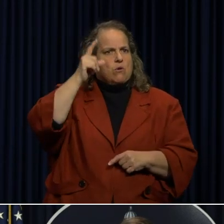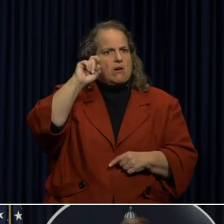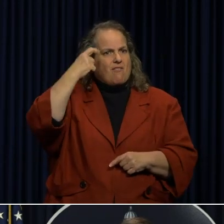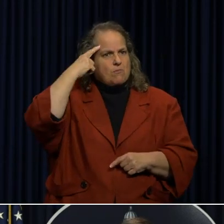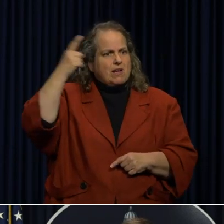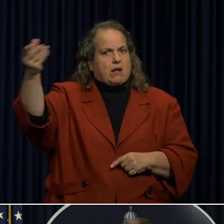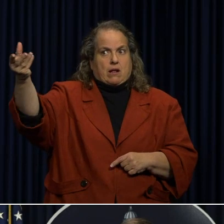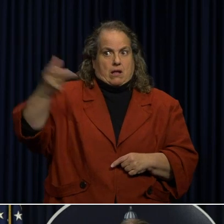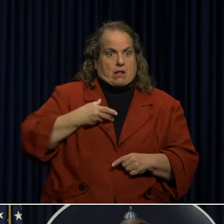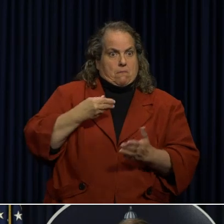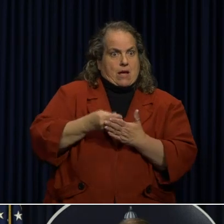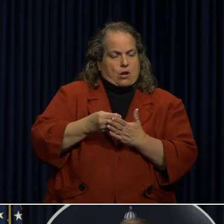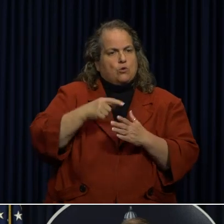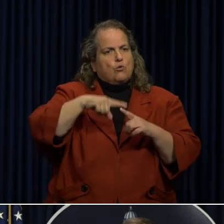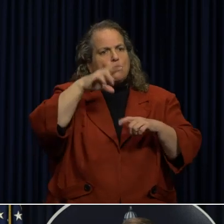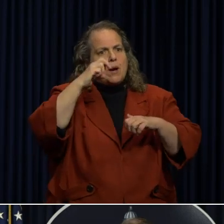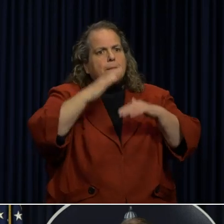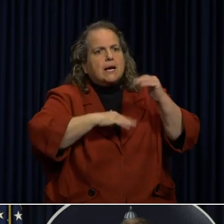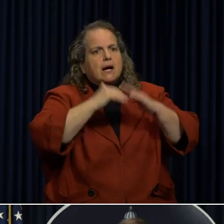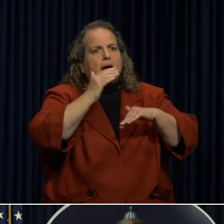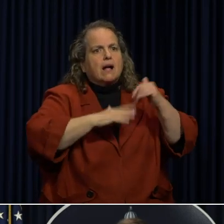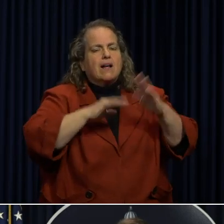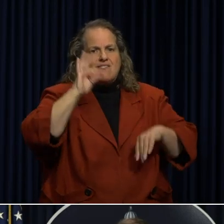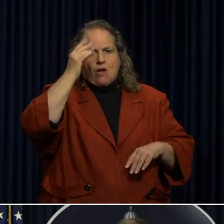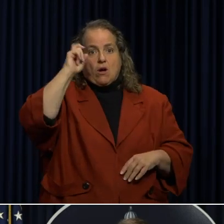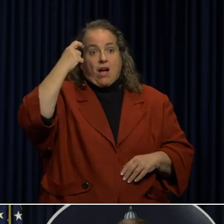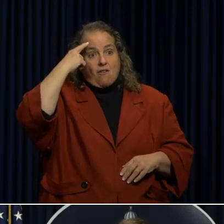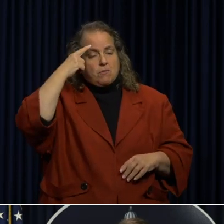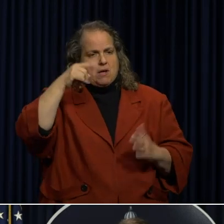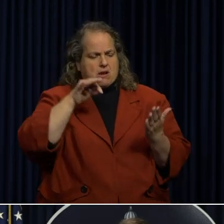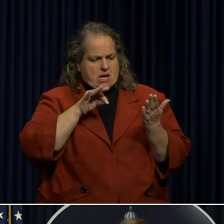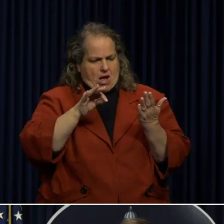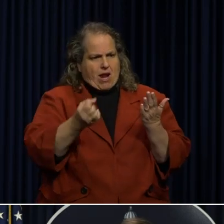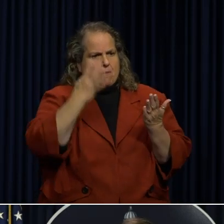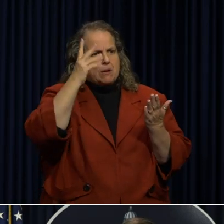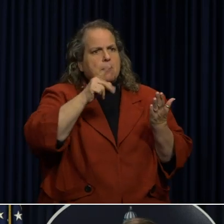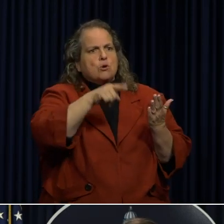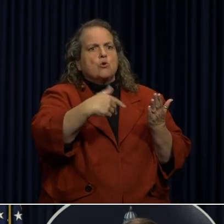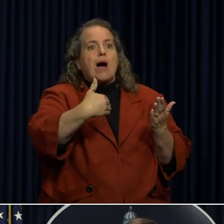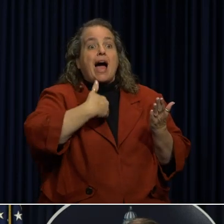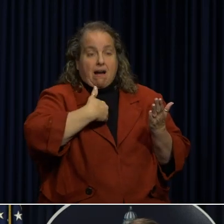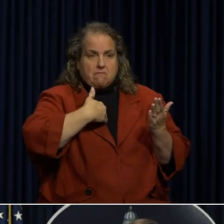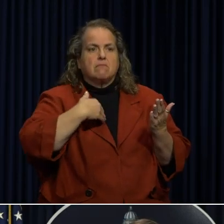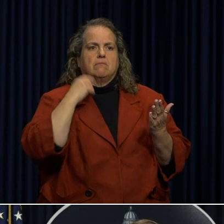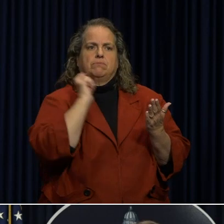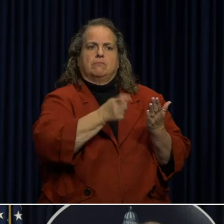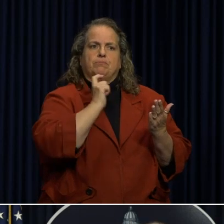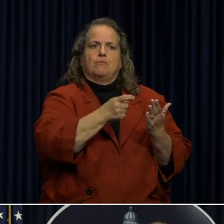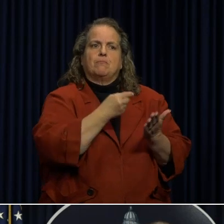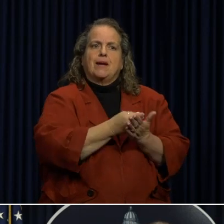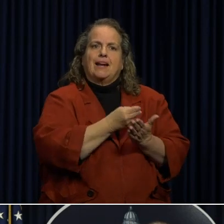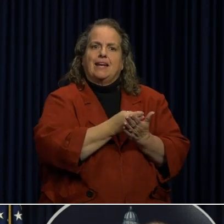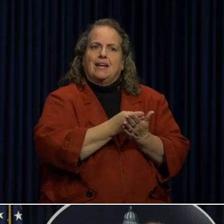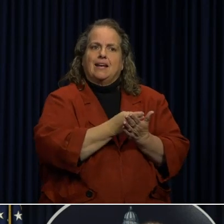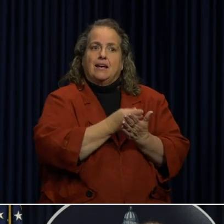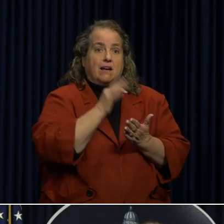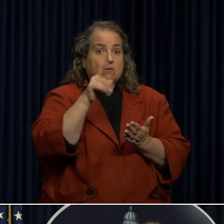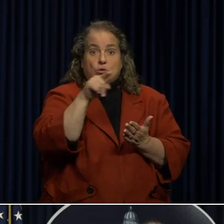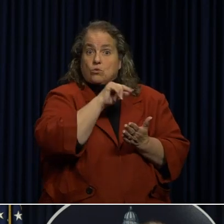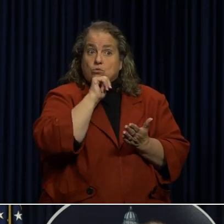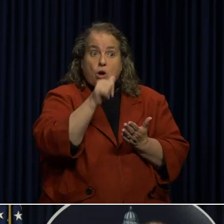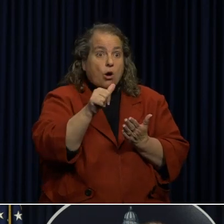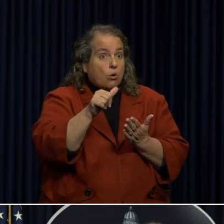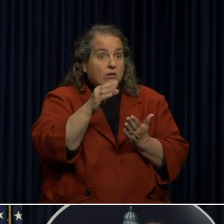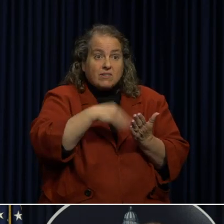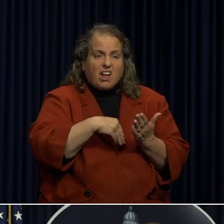us rebuild. Those are dollars from the federal government that we don't get if people don't fill out their census. So sign